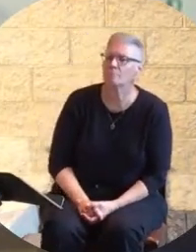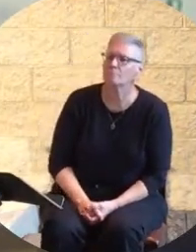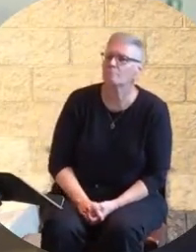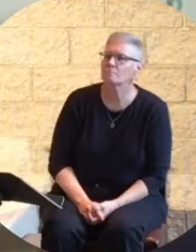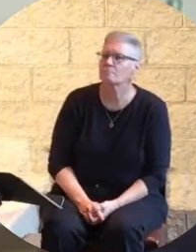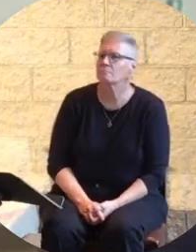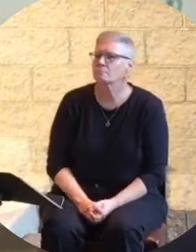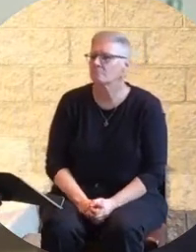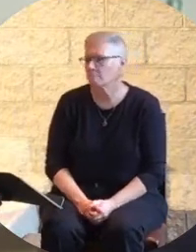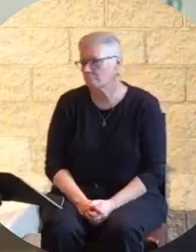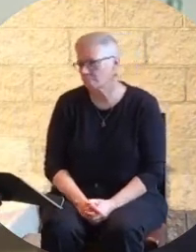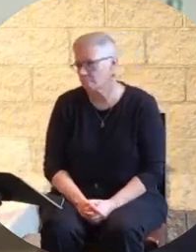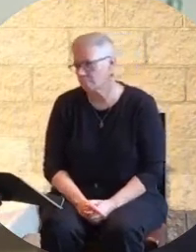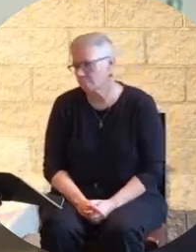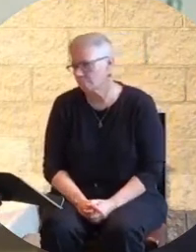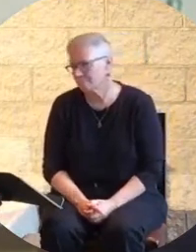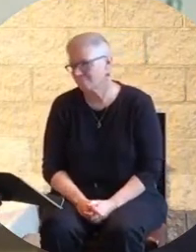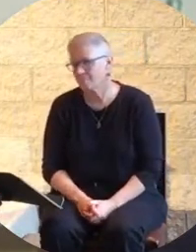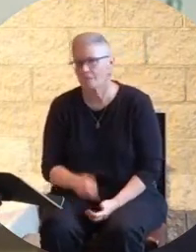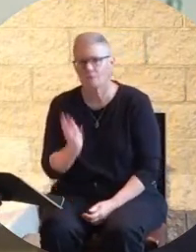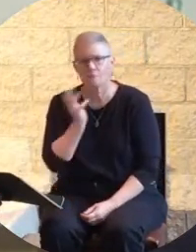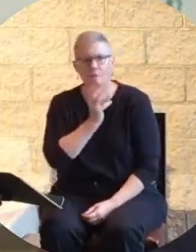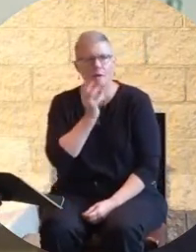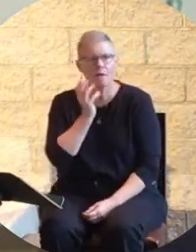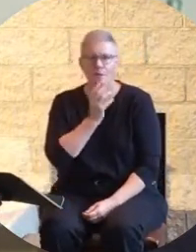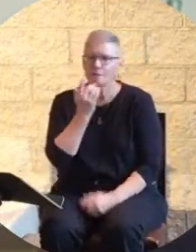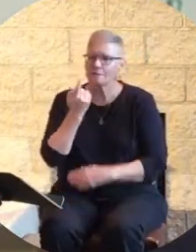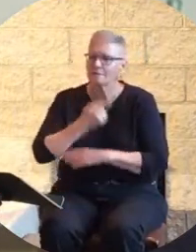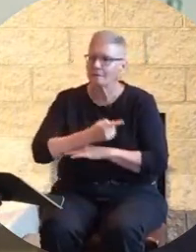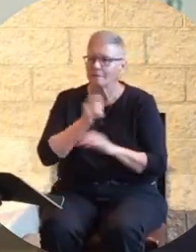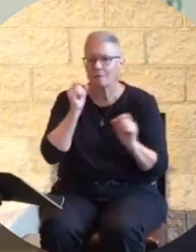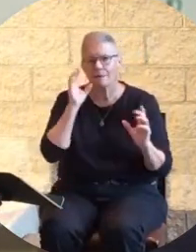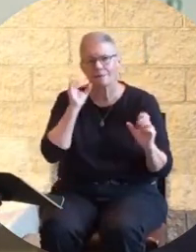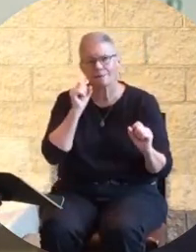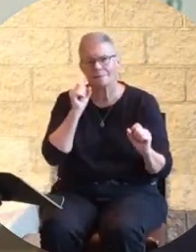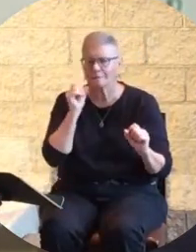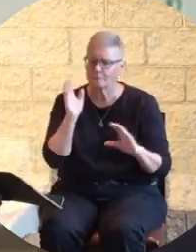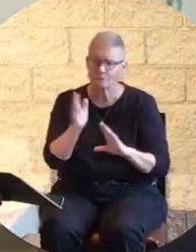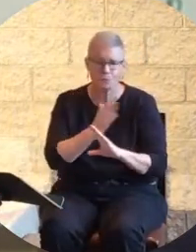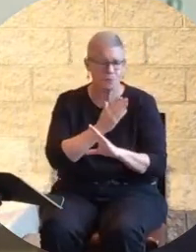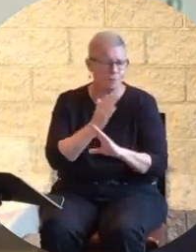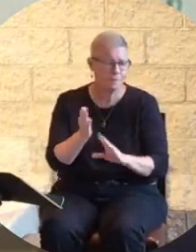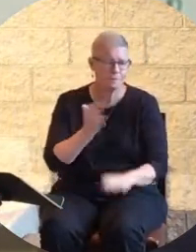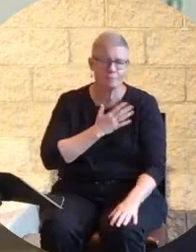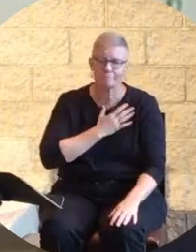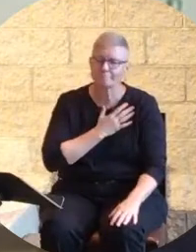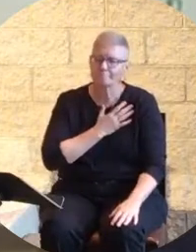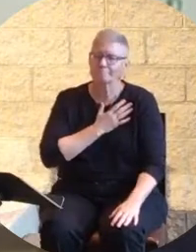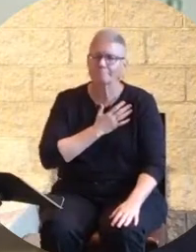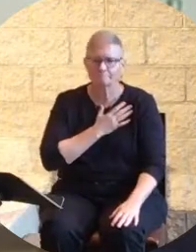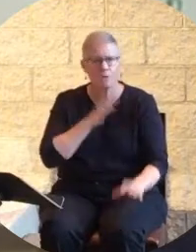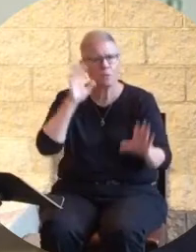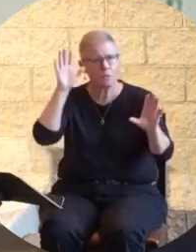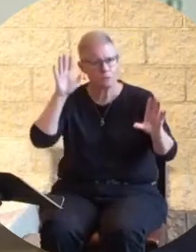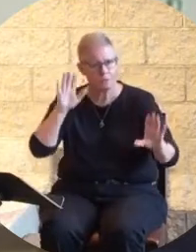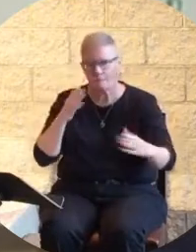And so, what a day. What an amazing day. The music has been awesome. Thank you,